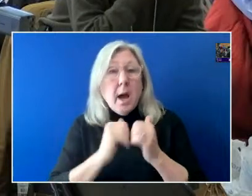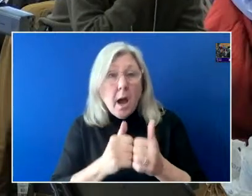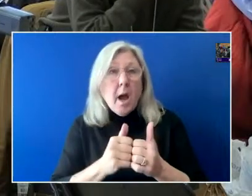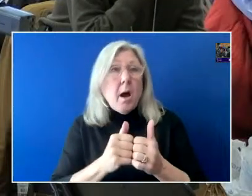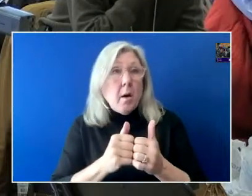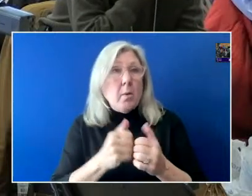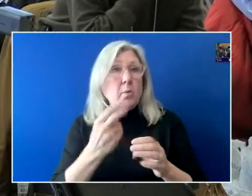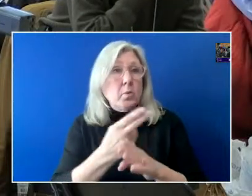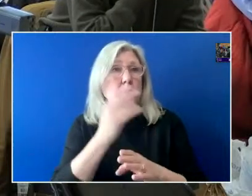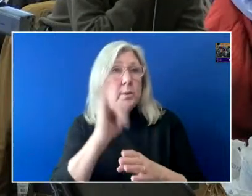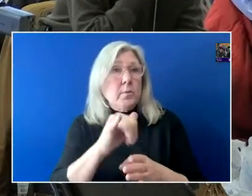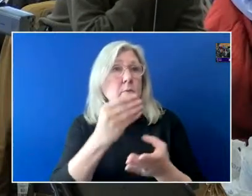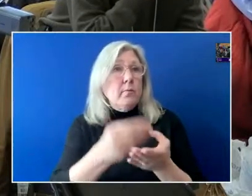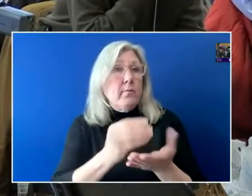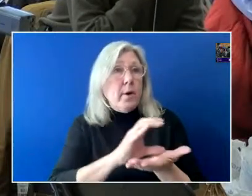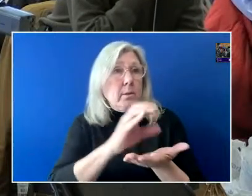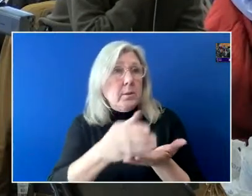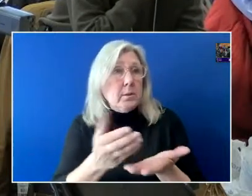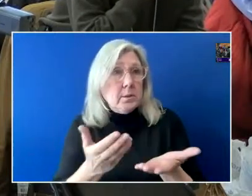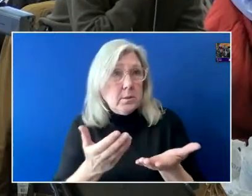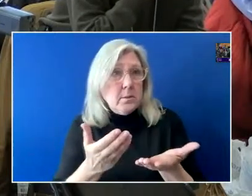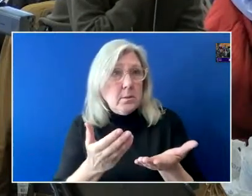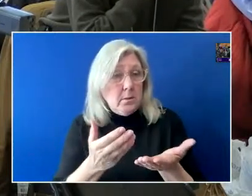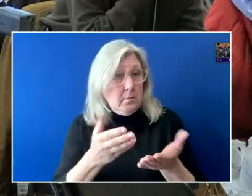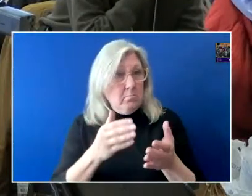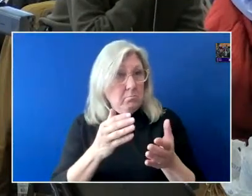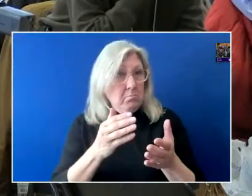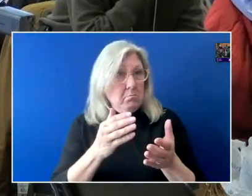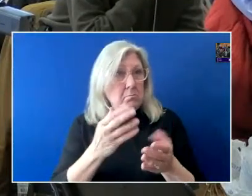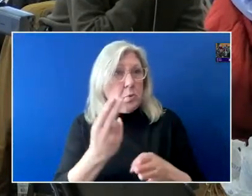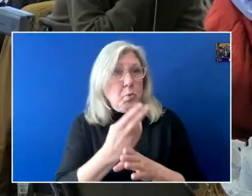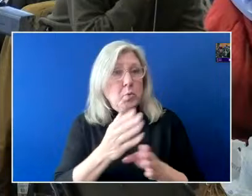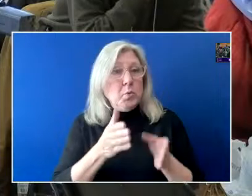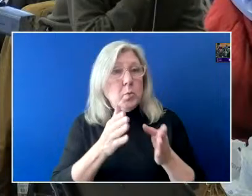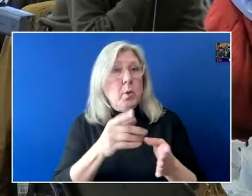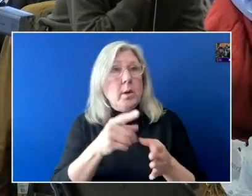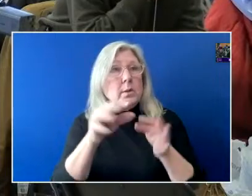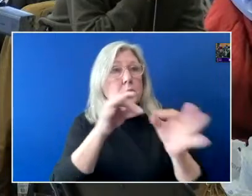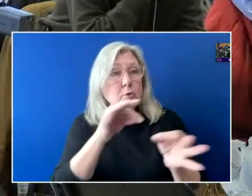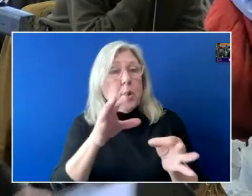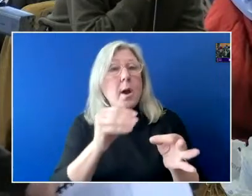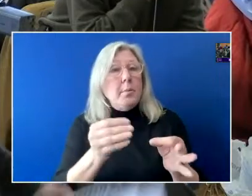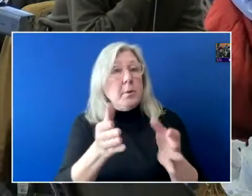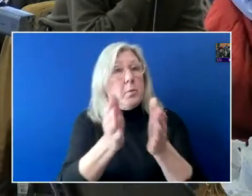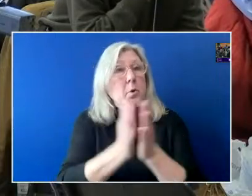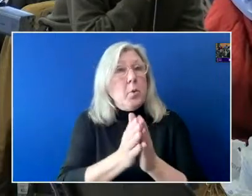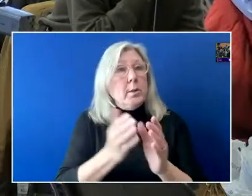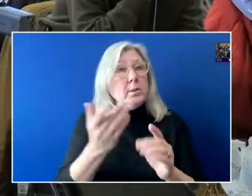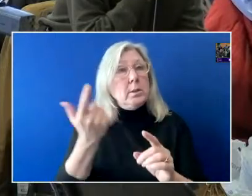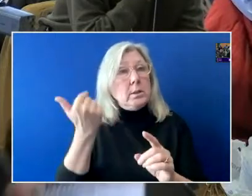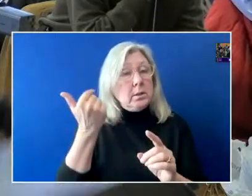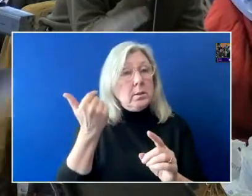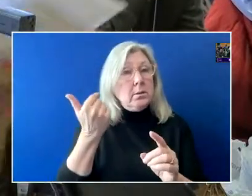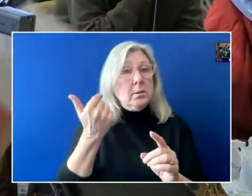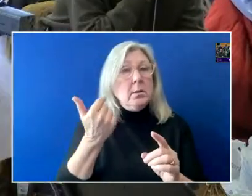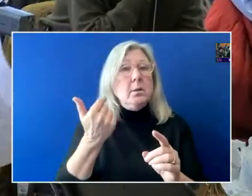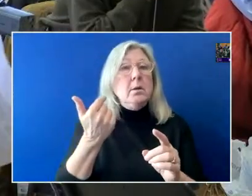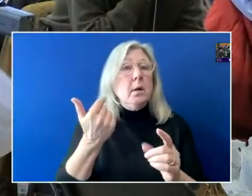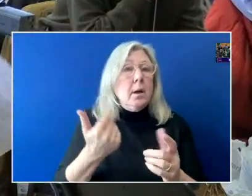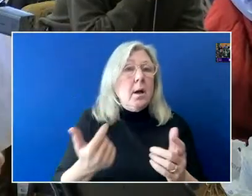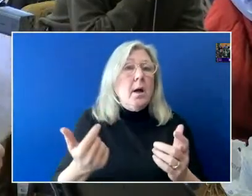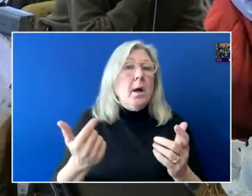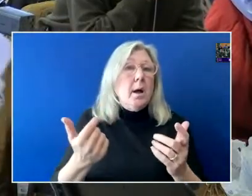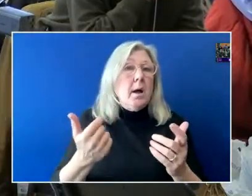they used in the way that they described and made the request F further further than the application goes on and is looking